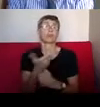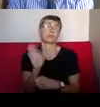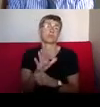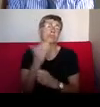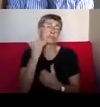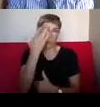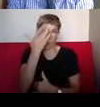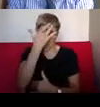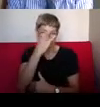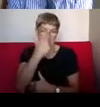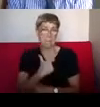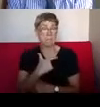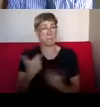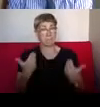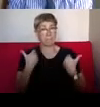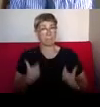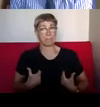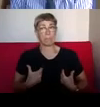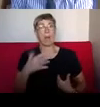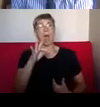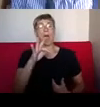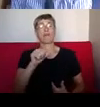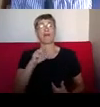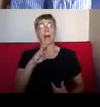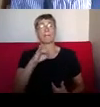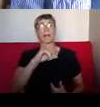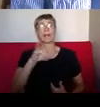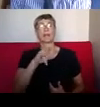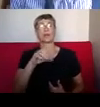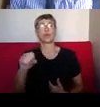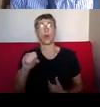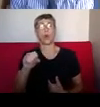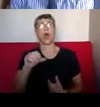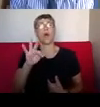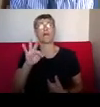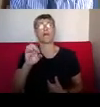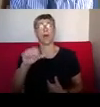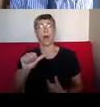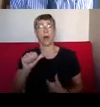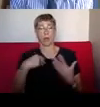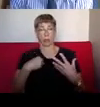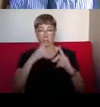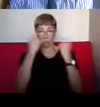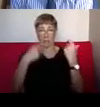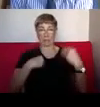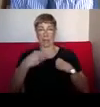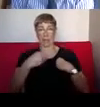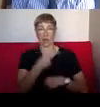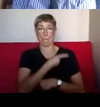I'm a medical director of a rehabilitation center placed in Rome for persons